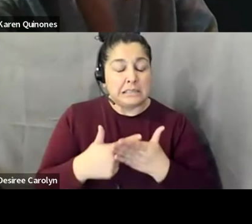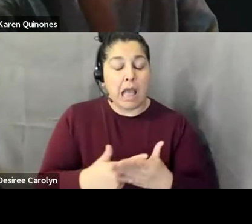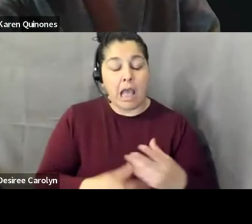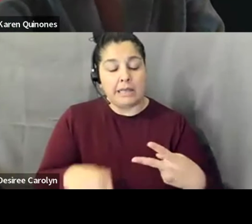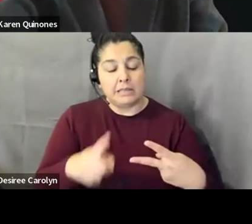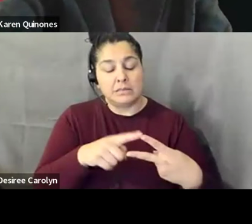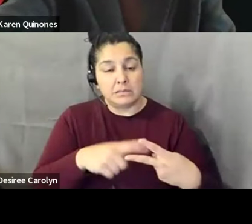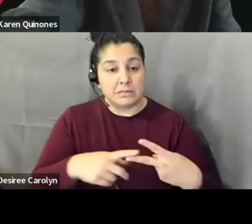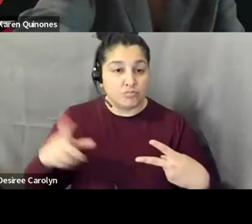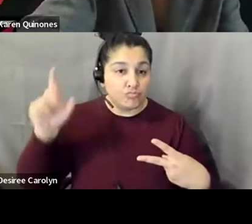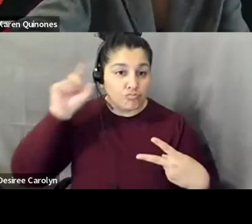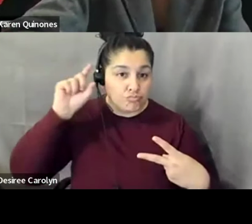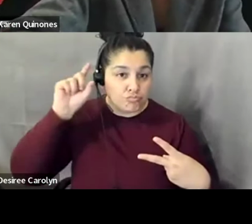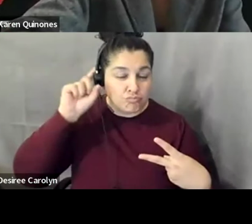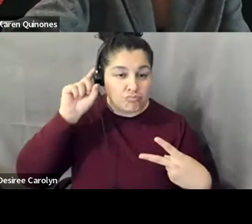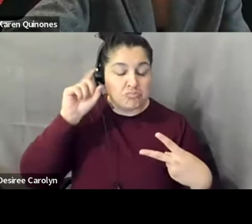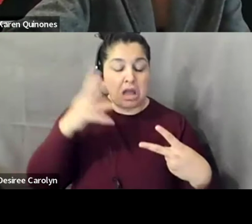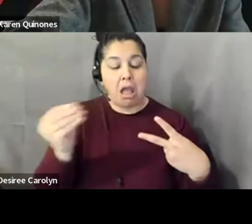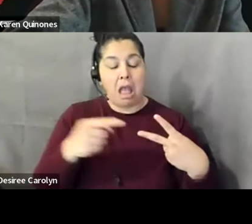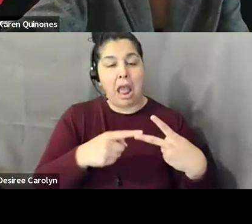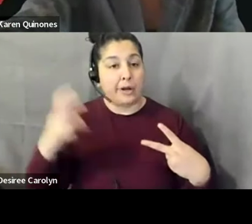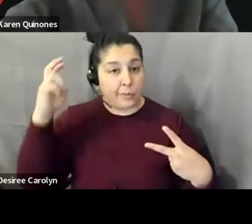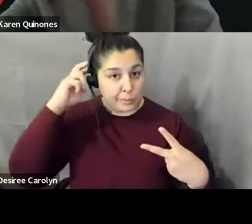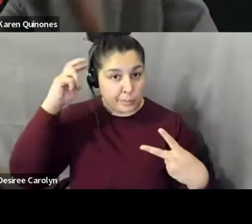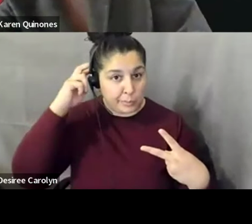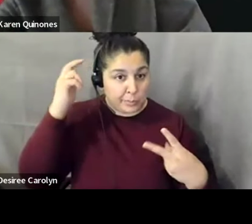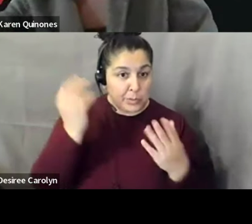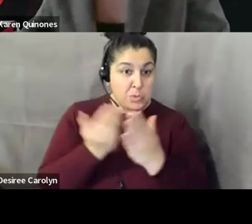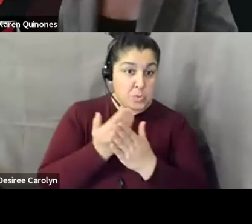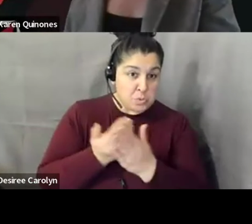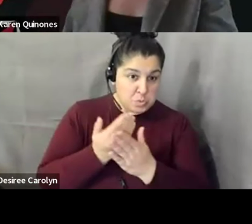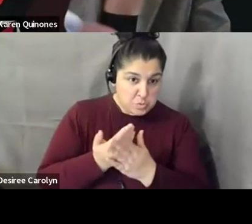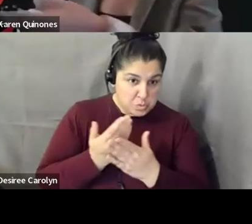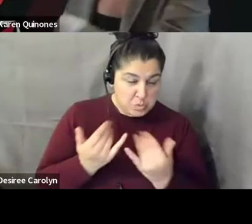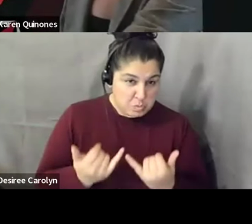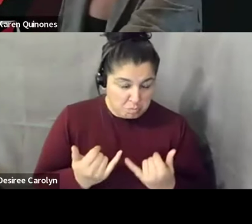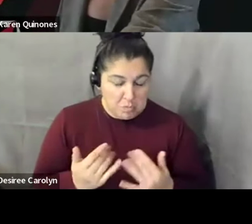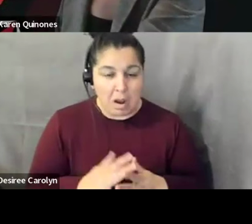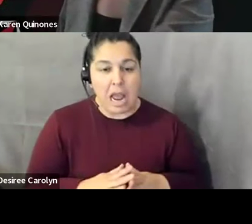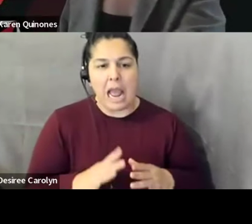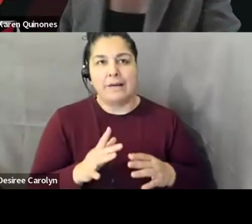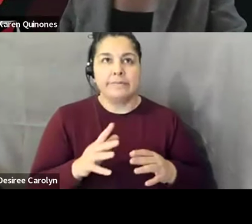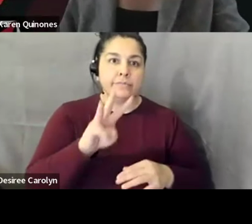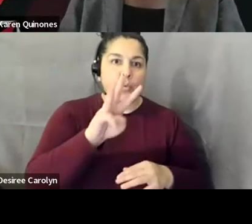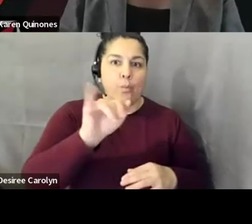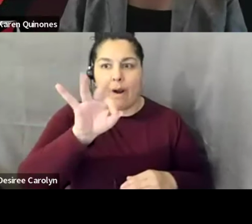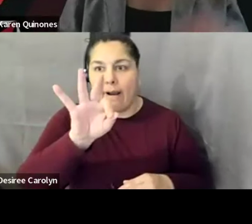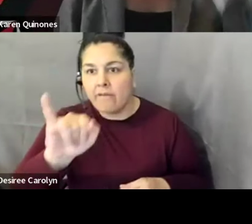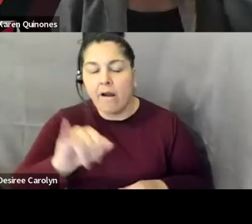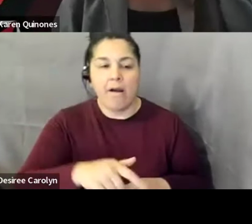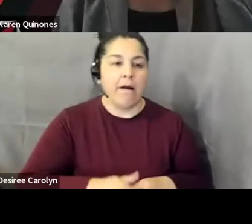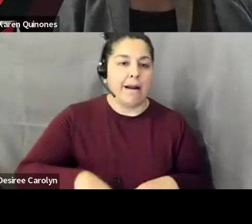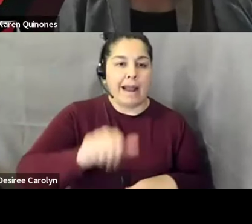and cochlear implants. Features including wireless connectivity, artificial